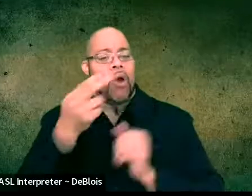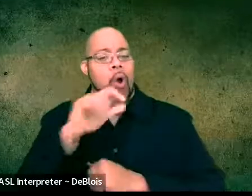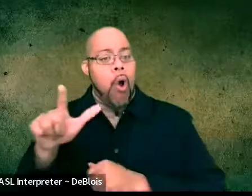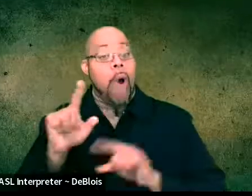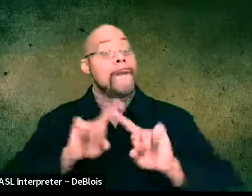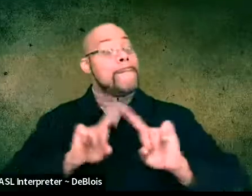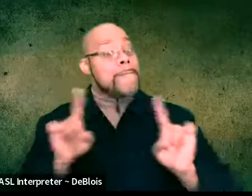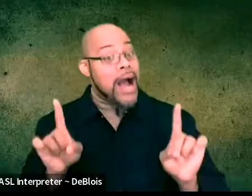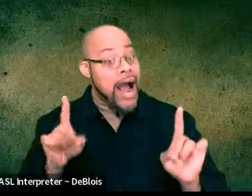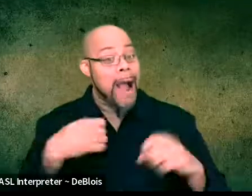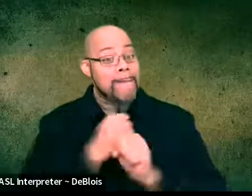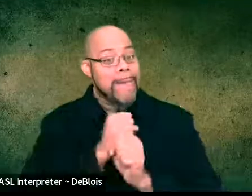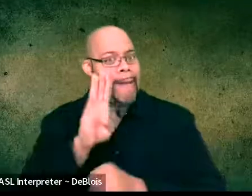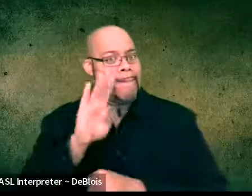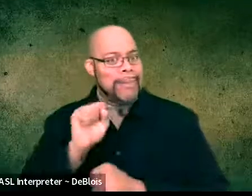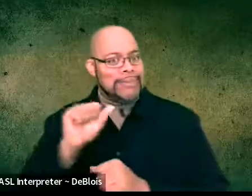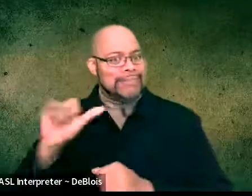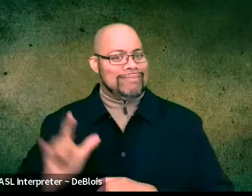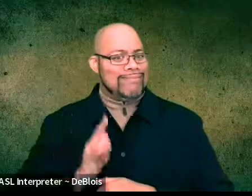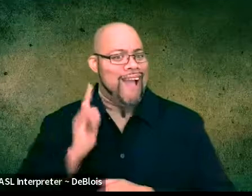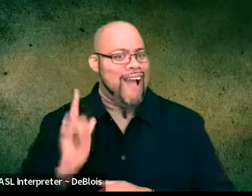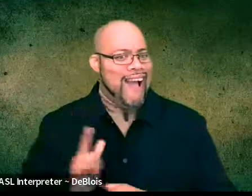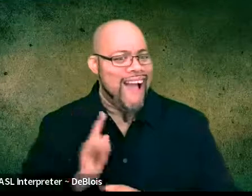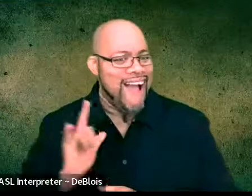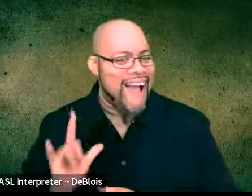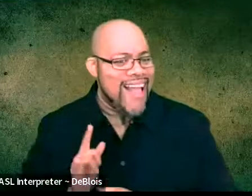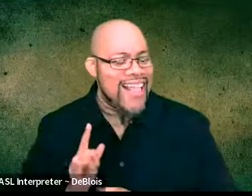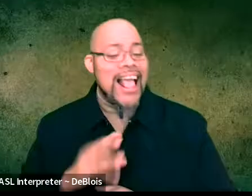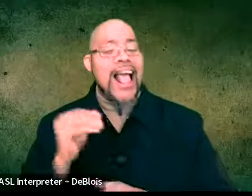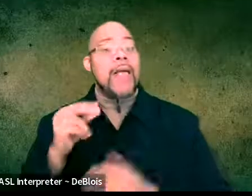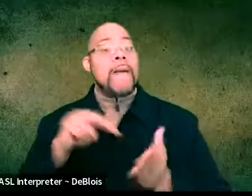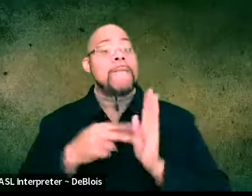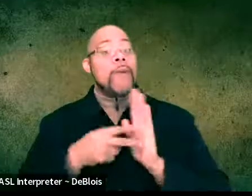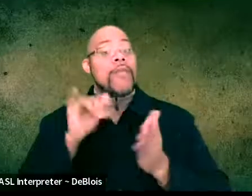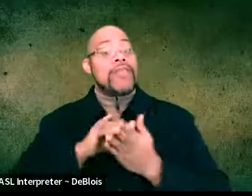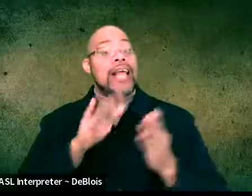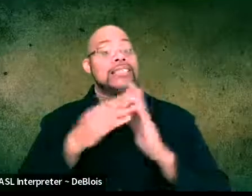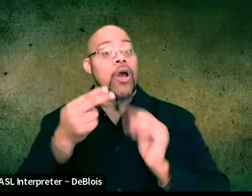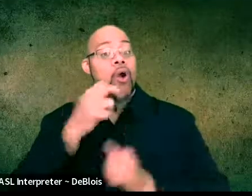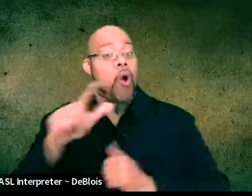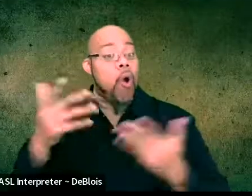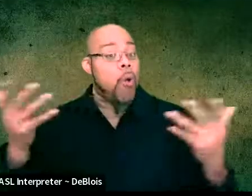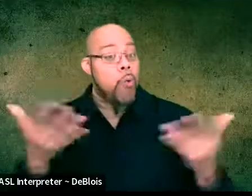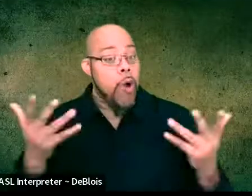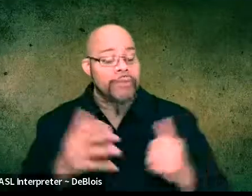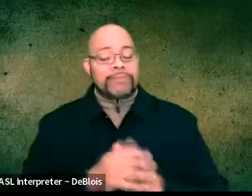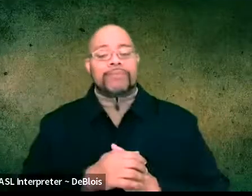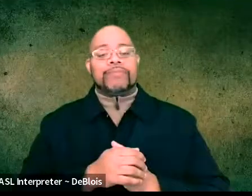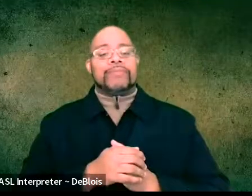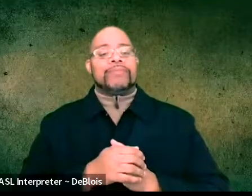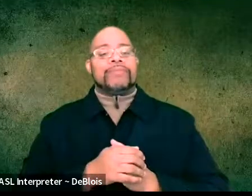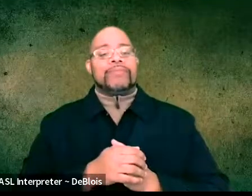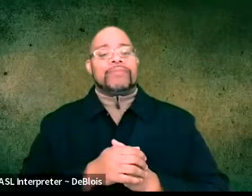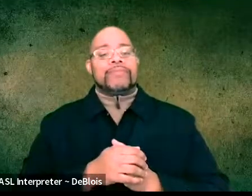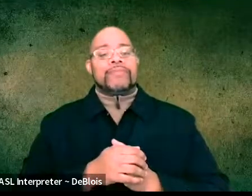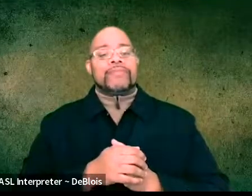but make it BIM style. And the purpose of this town hall, the BIMS Hall, is